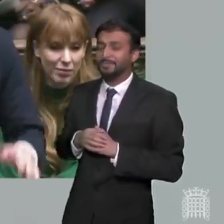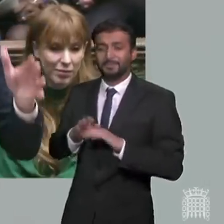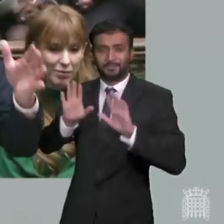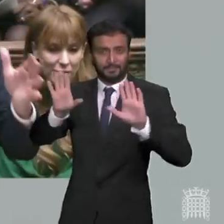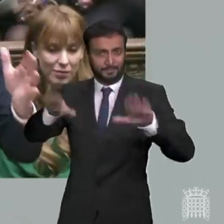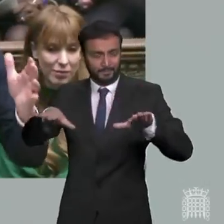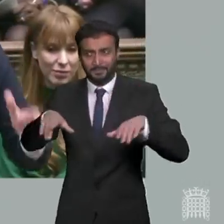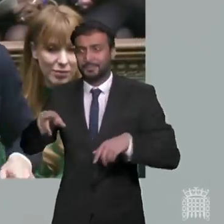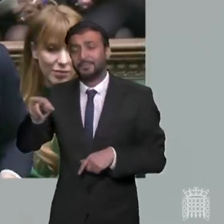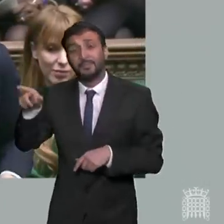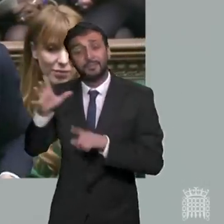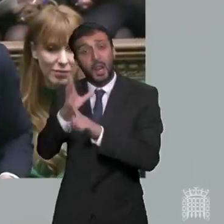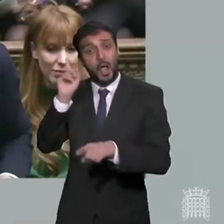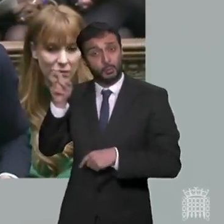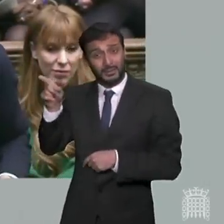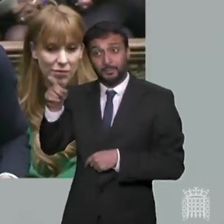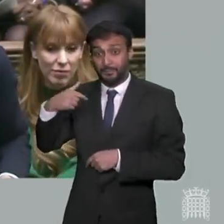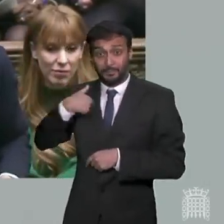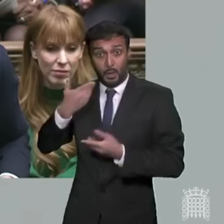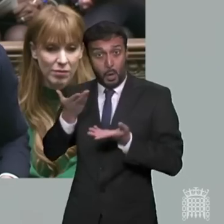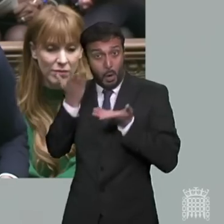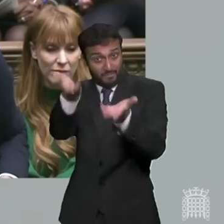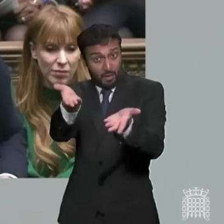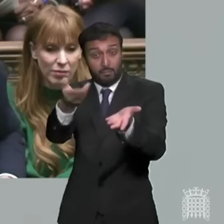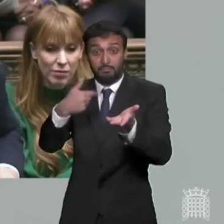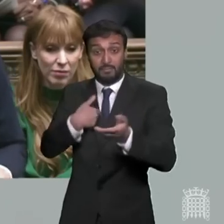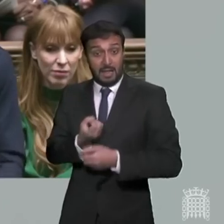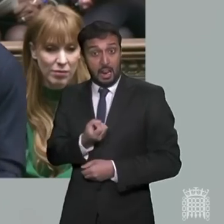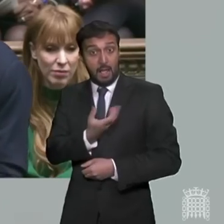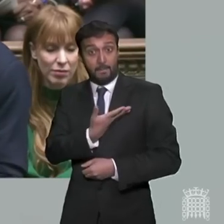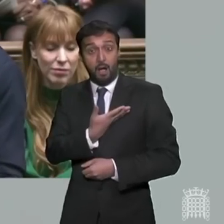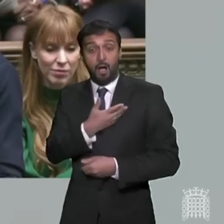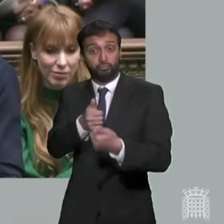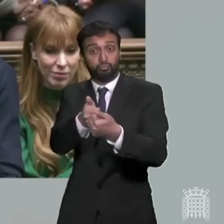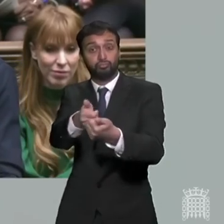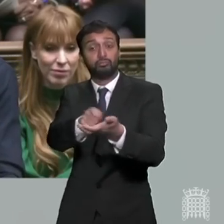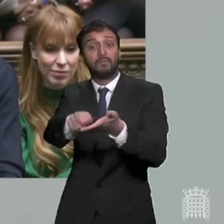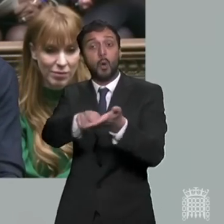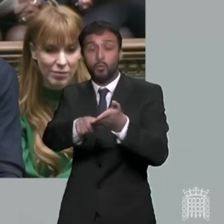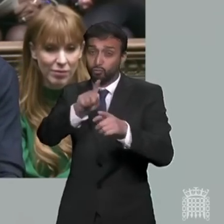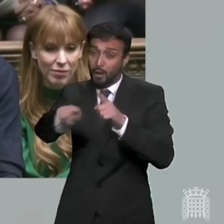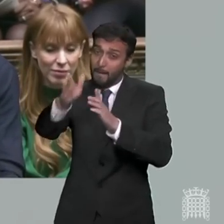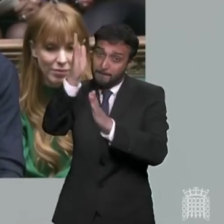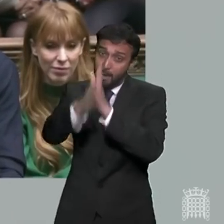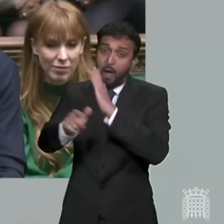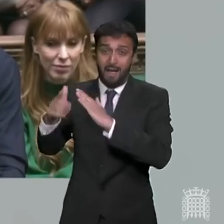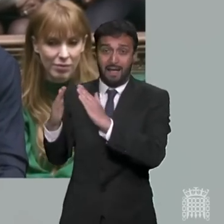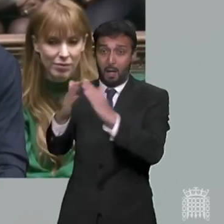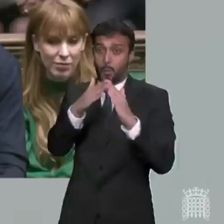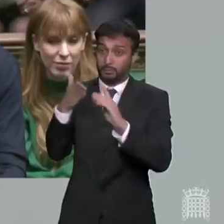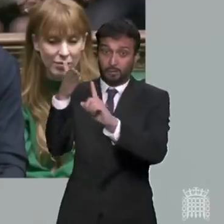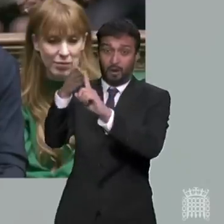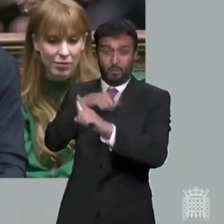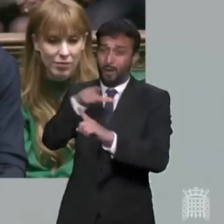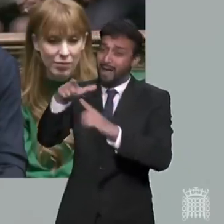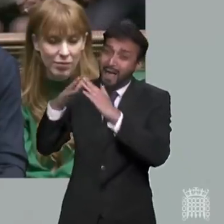Last week I offered him Labour votes to pass these housing targets because this is bigger than politics. The